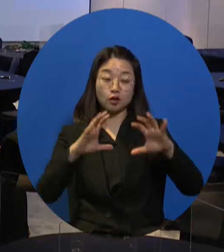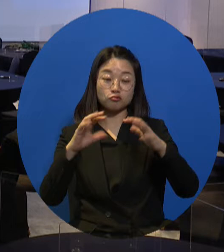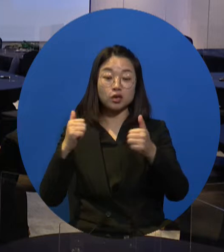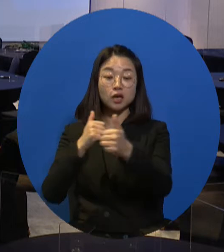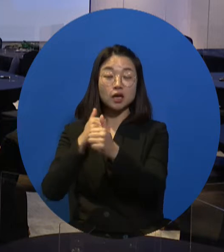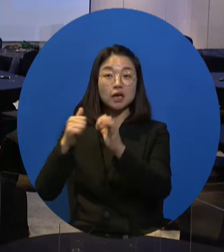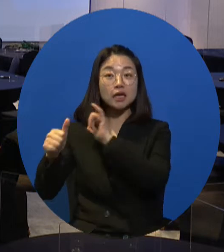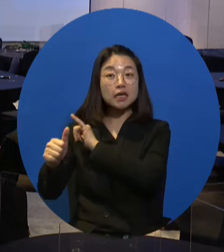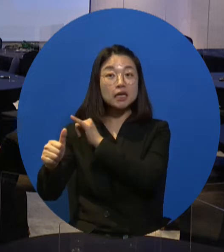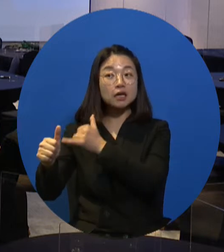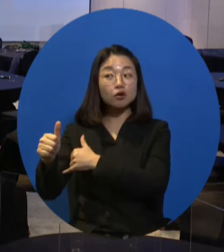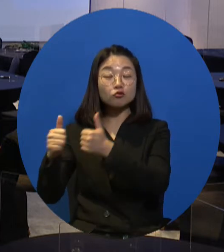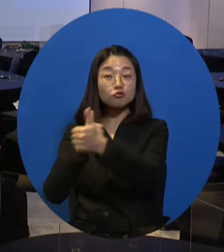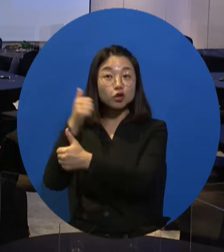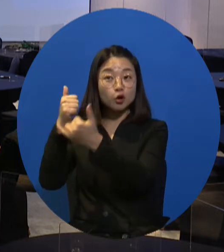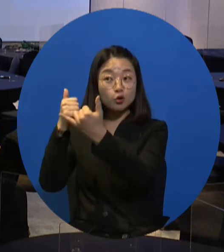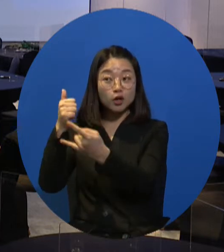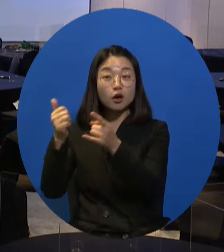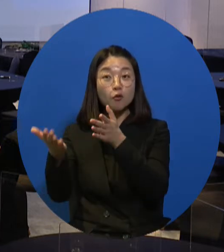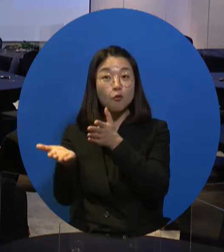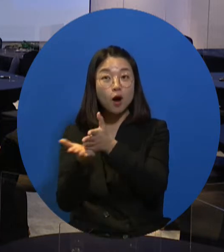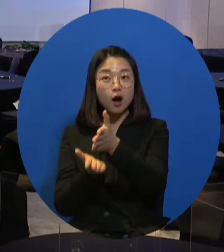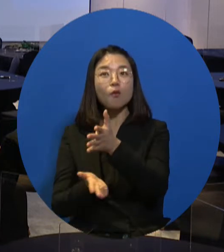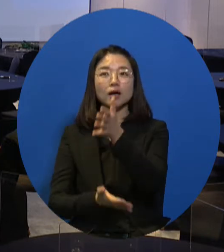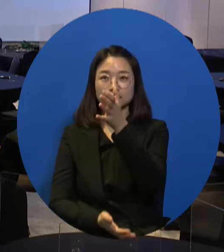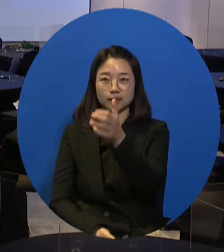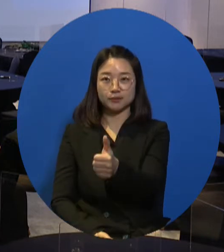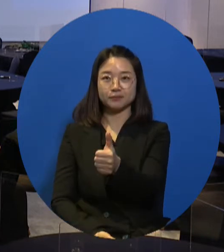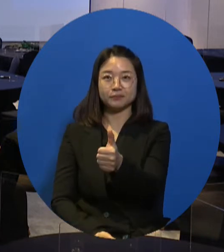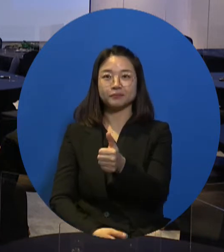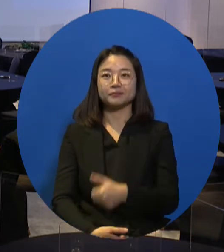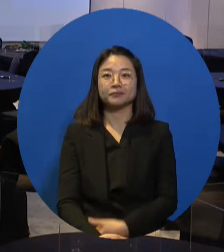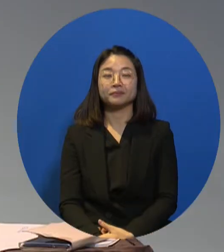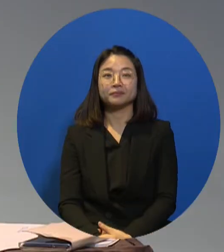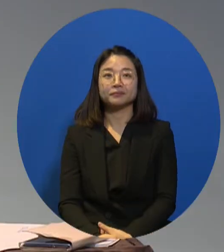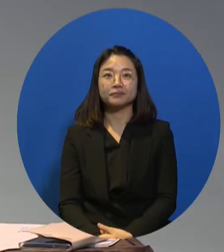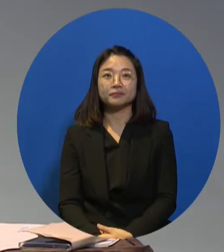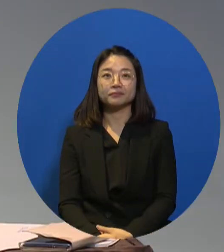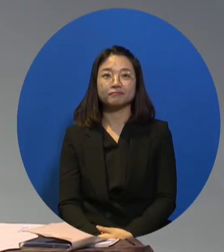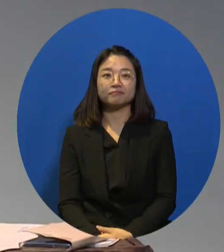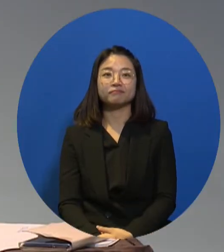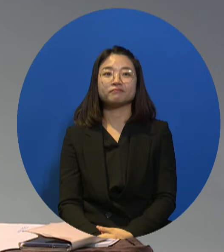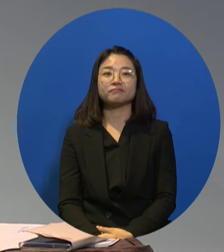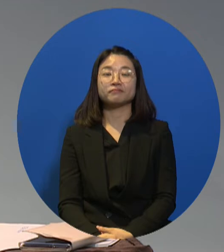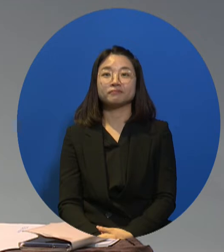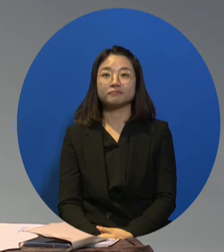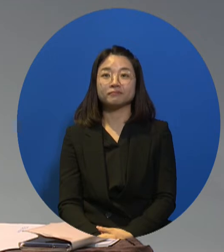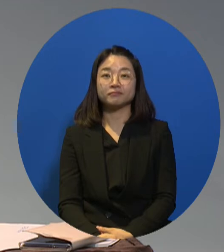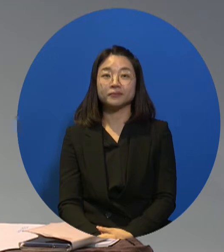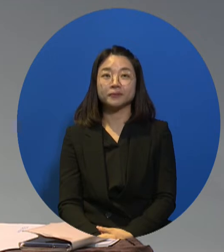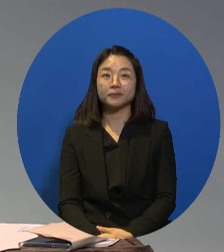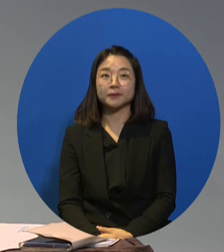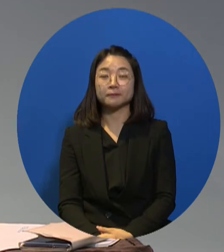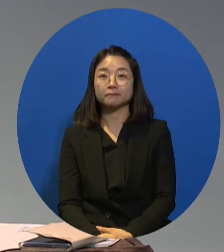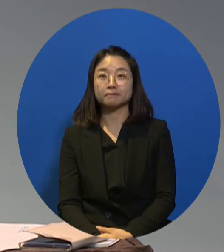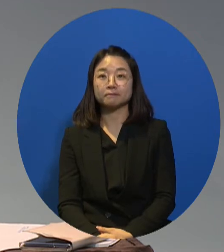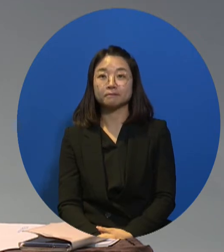Last but not least, An Eun-ja, Director of the National Human Rights Commission of Korea, Disability Rights